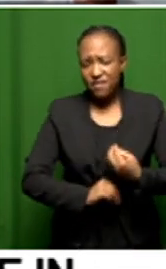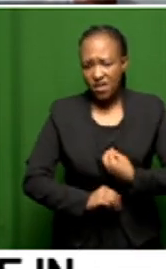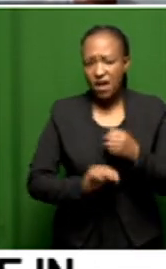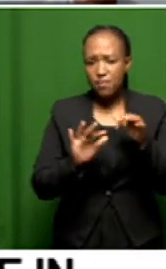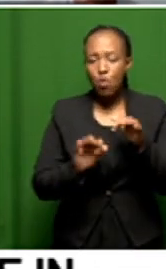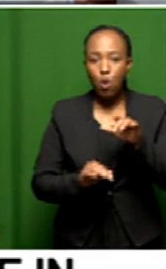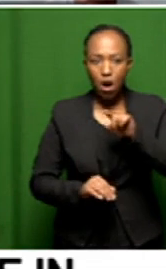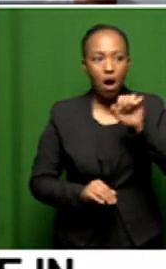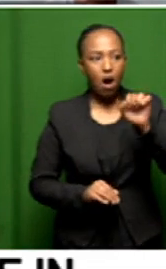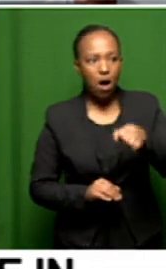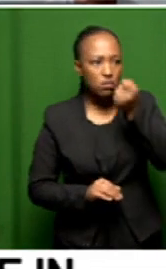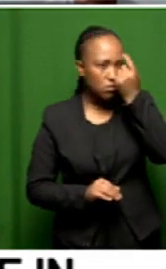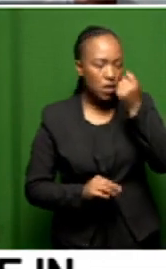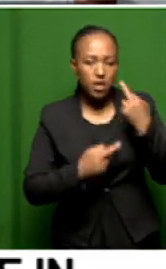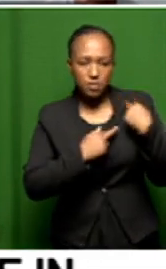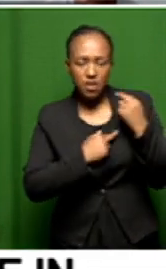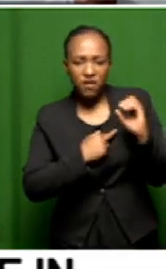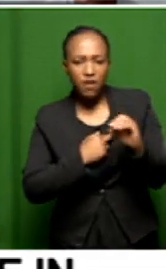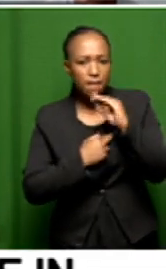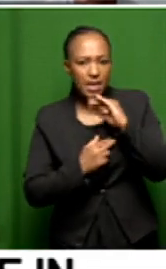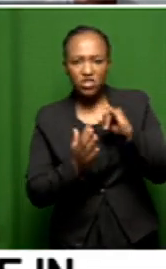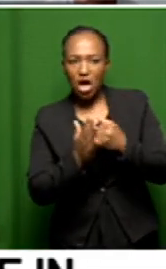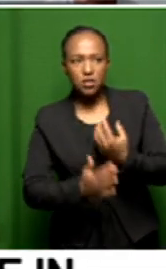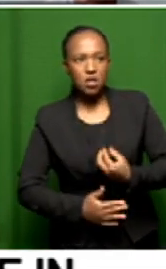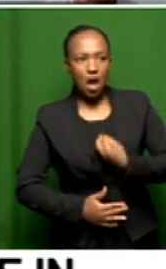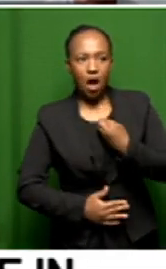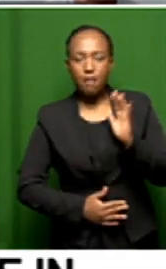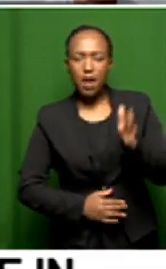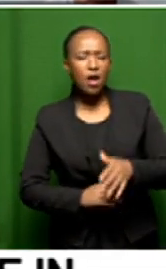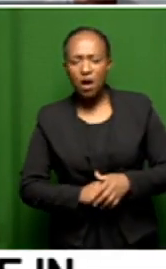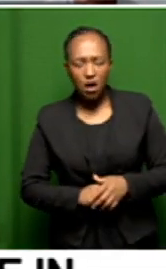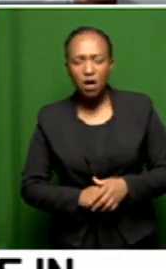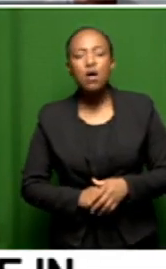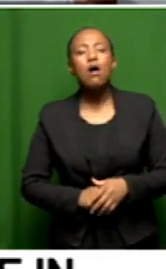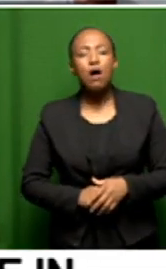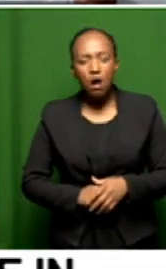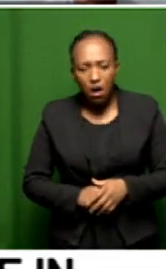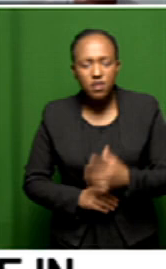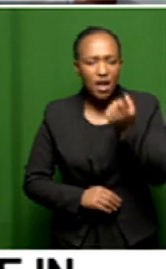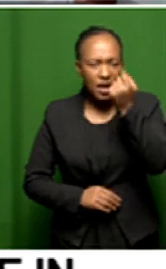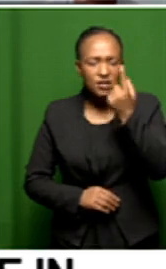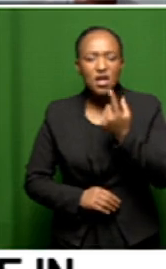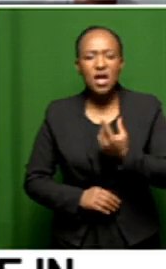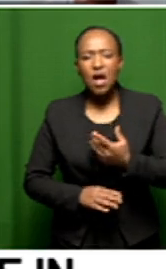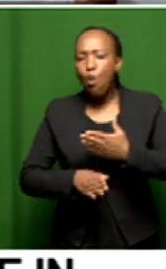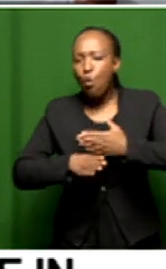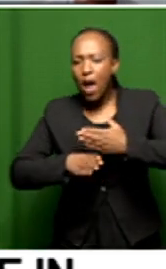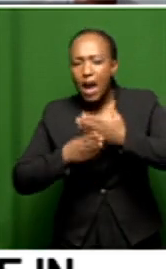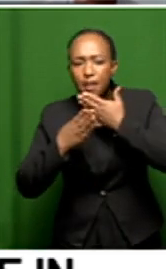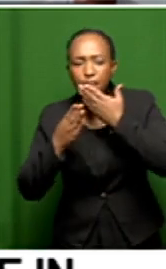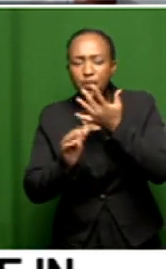the responsibilities of not just the young, but everyone else. They understand unemployment, how it affects youth in particular, with